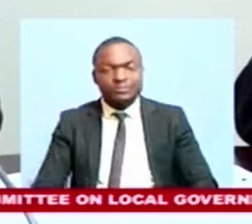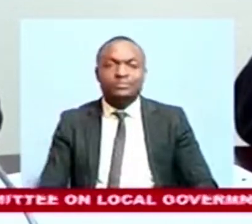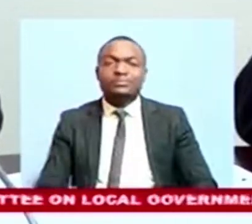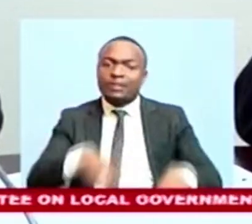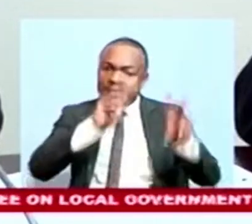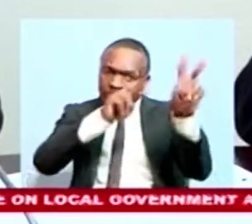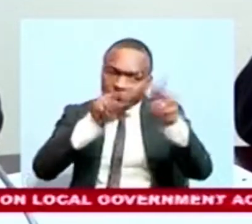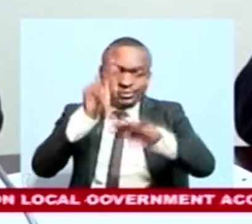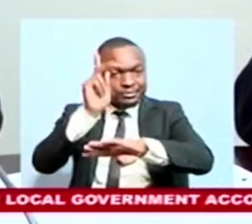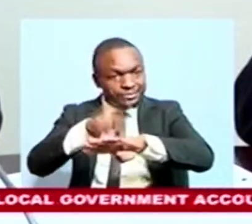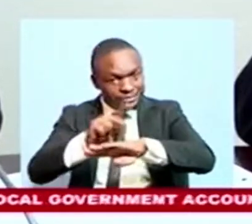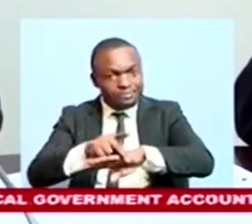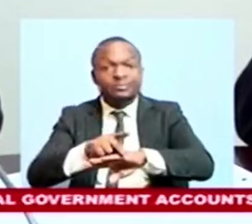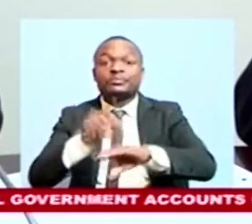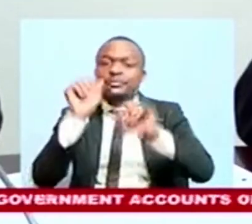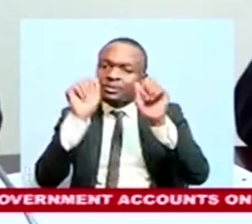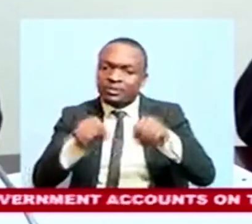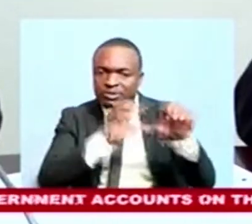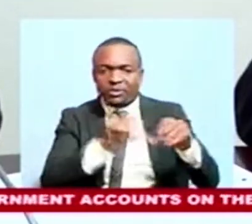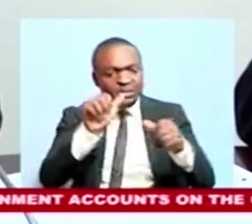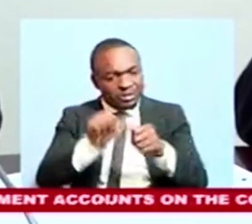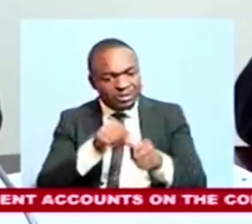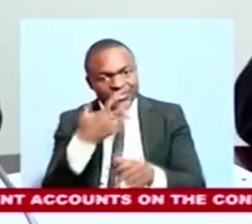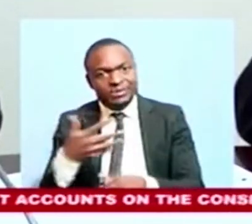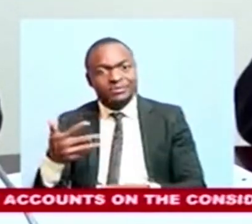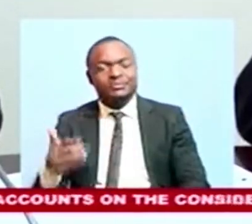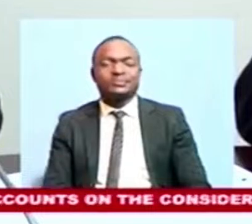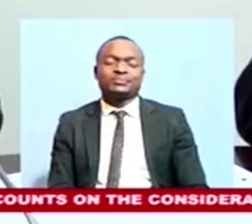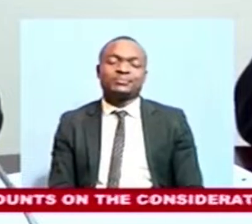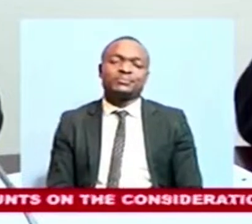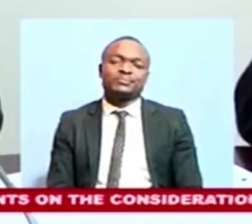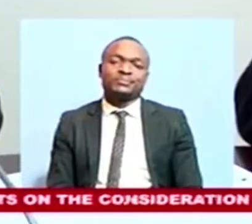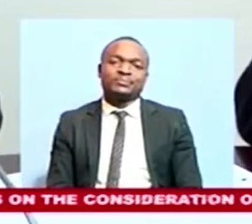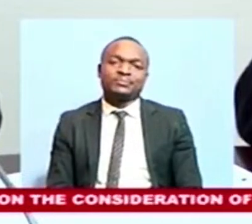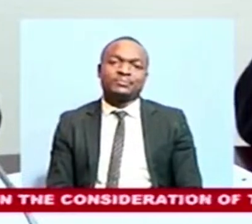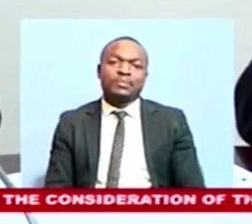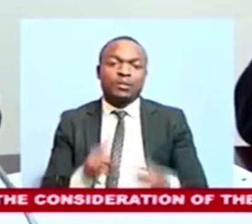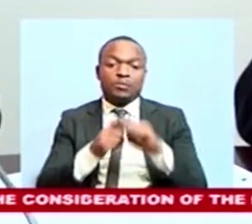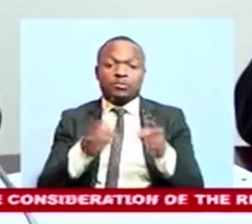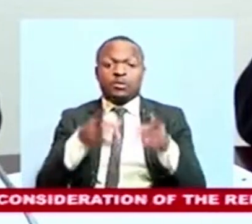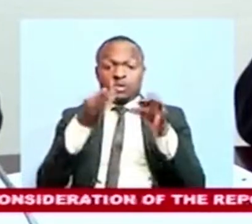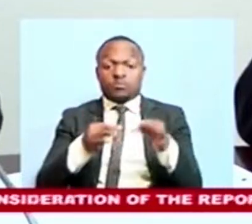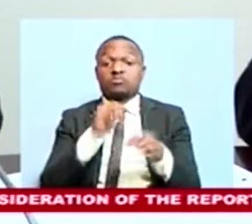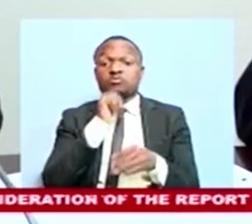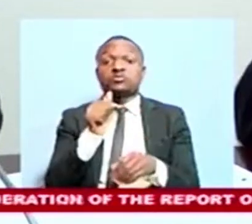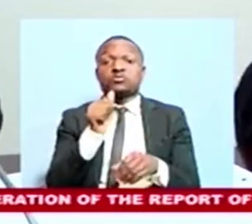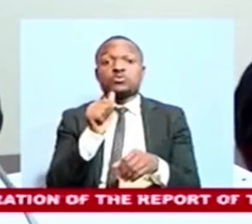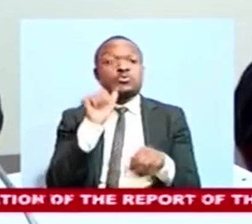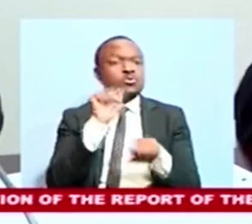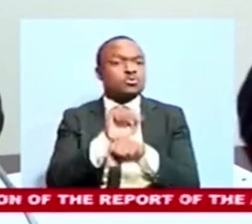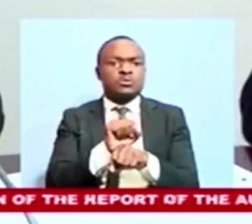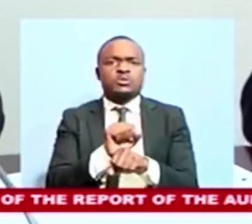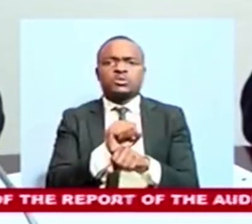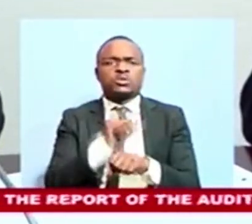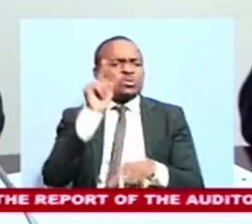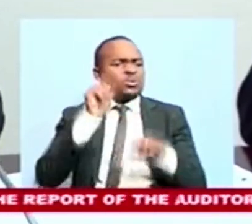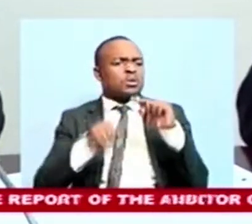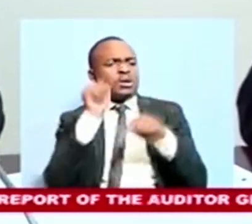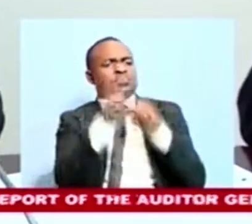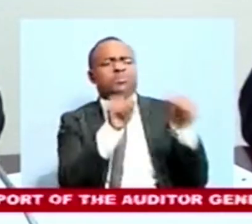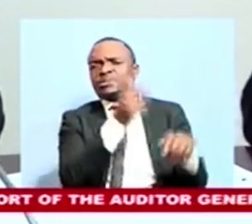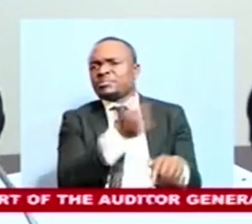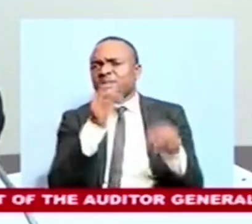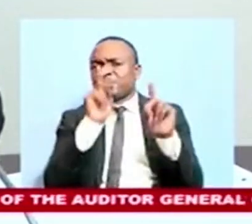monitor projects, and they're able to do everything. But if you're not doing those things, you have no one to blame but